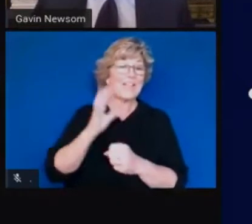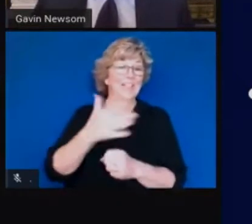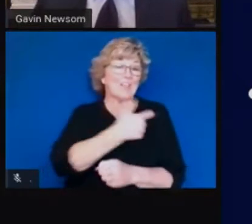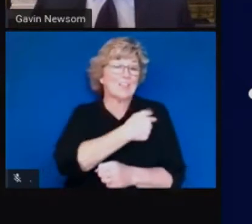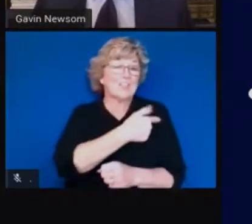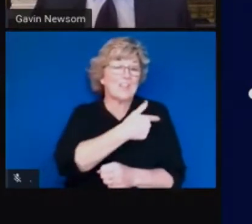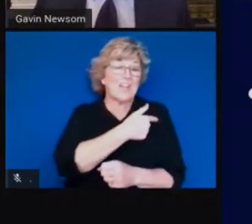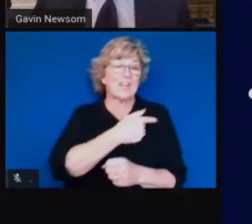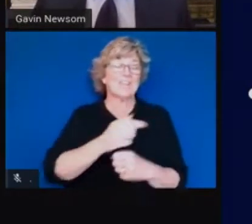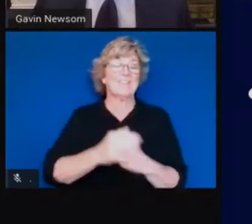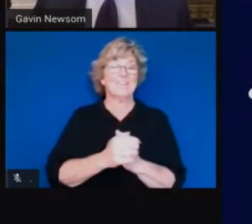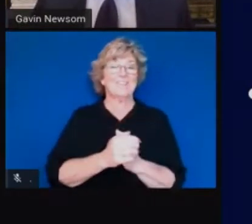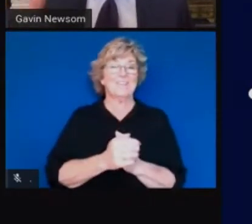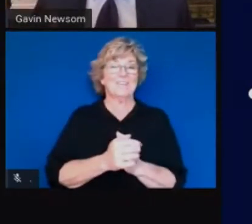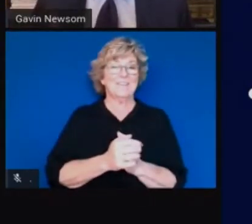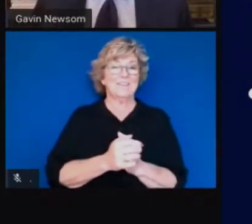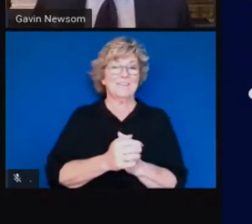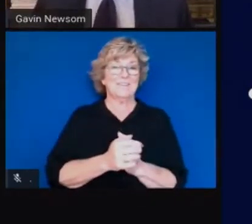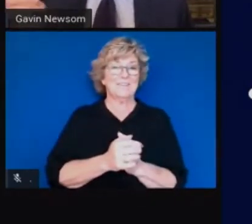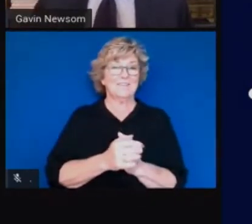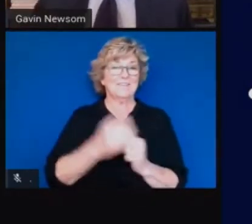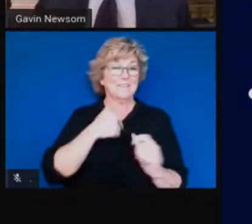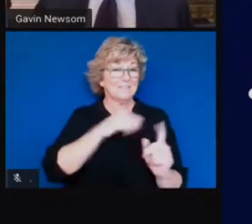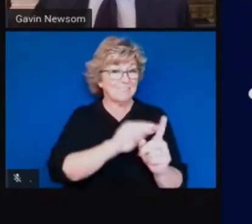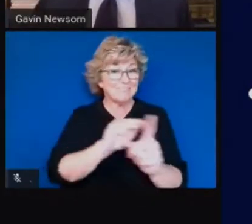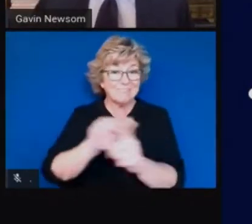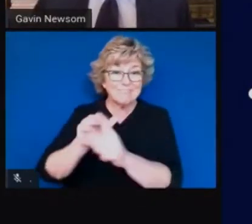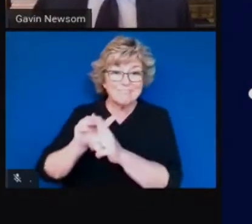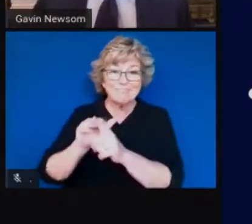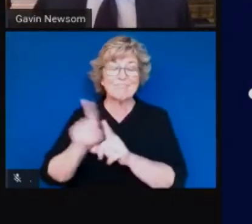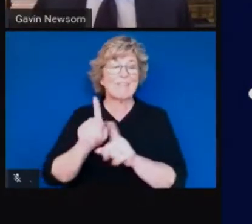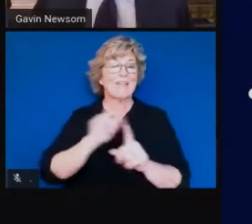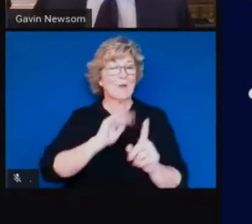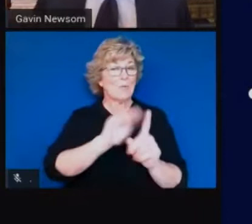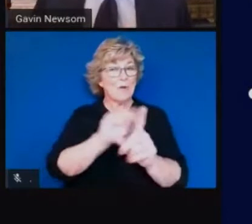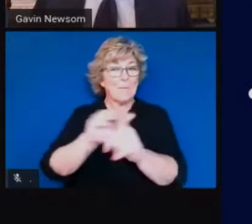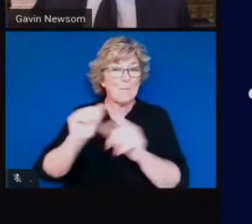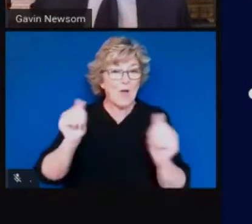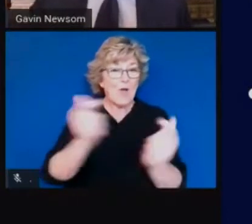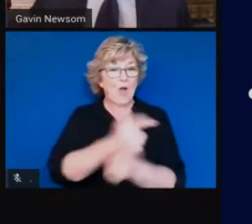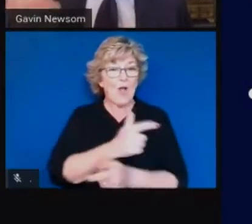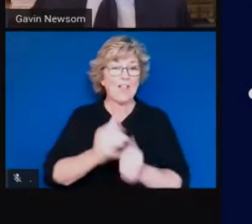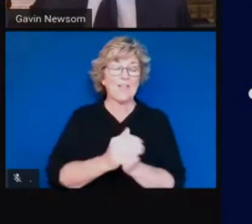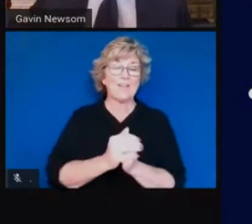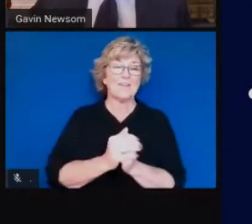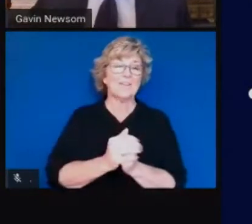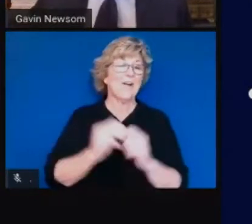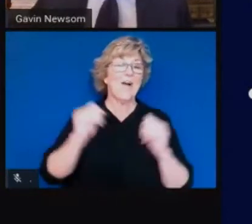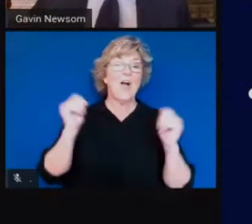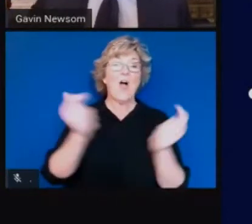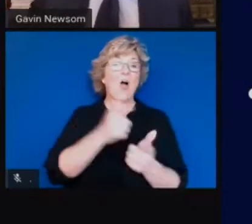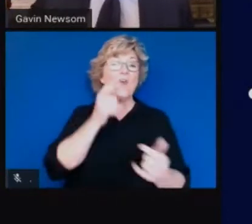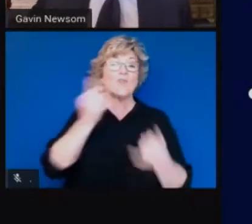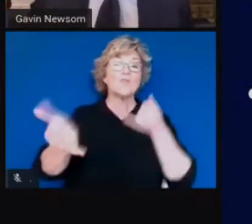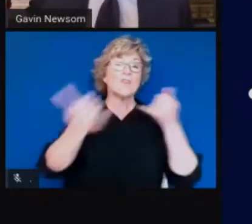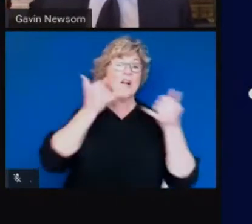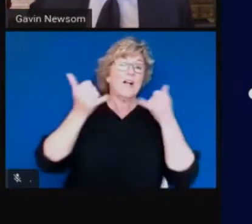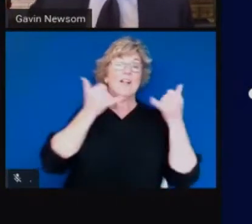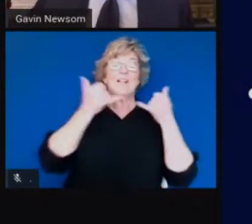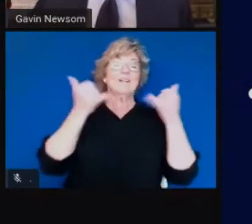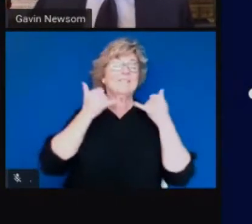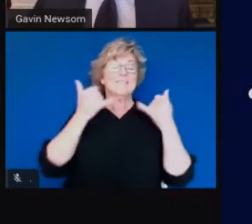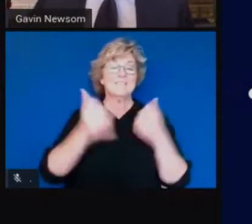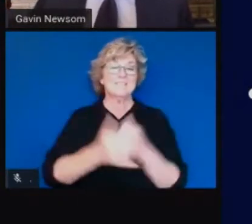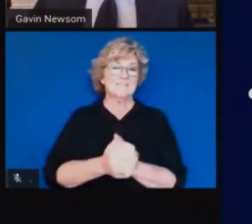opportunity to be vaccinated? And I remind them, as I'll remind you, including family, everybody that's calling, staff, everybody